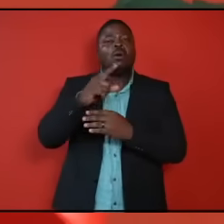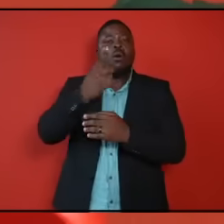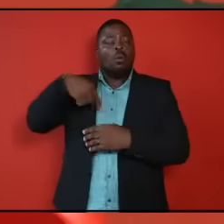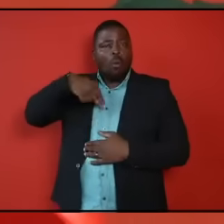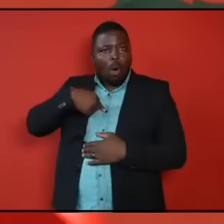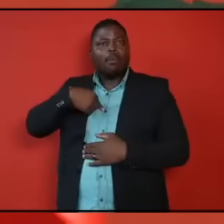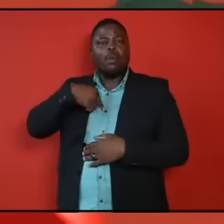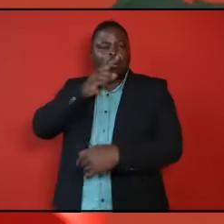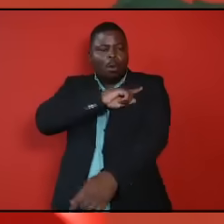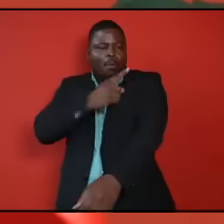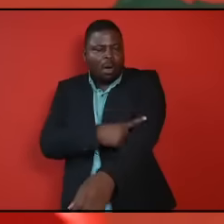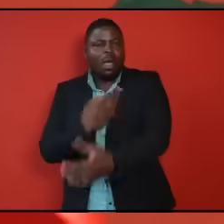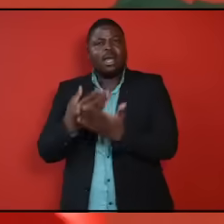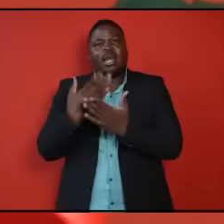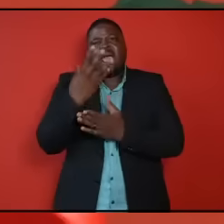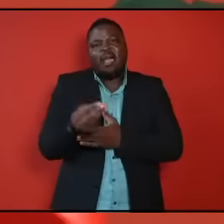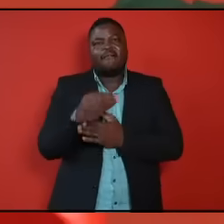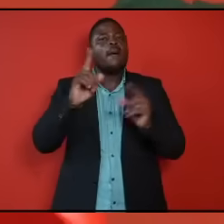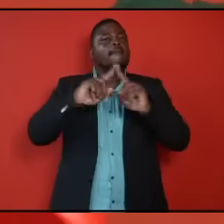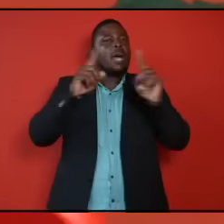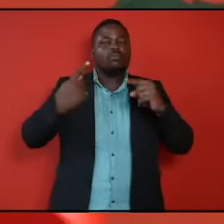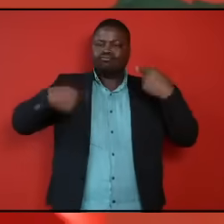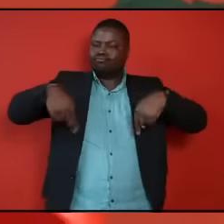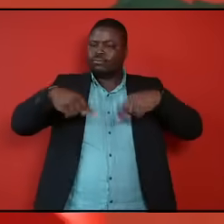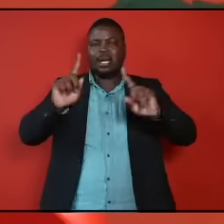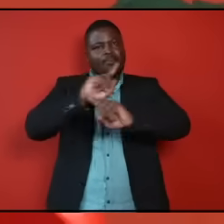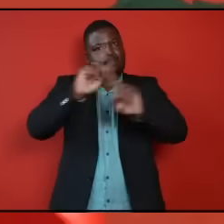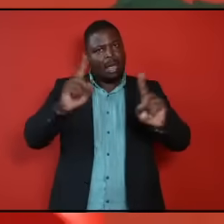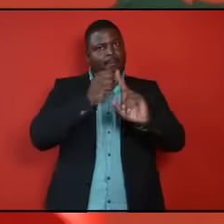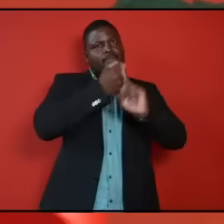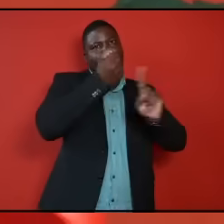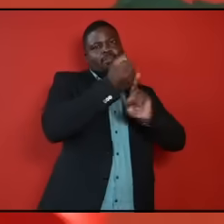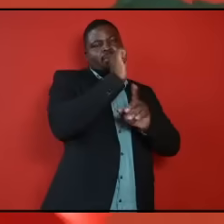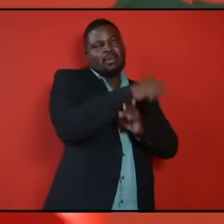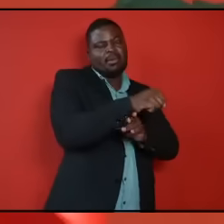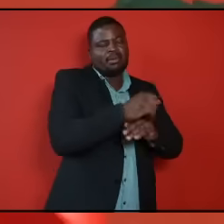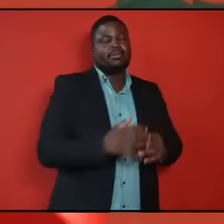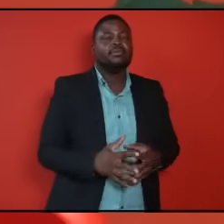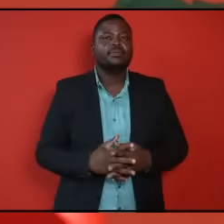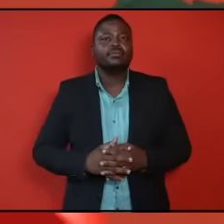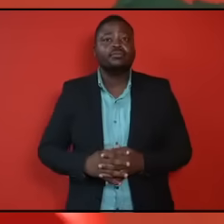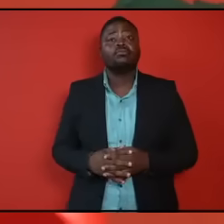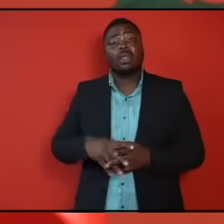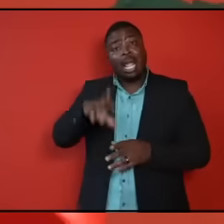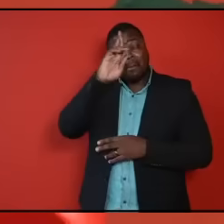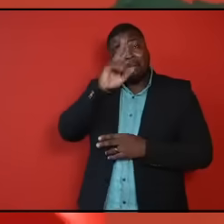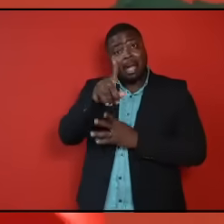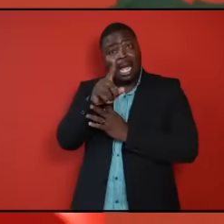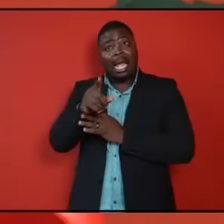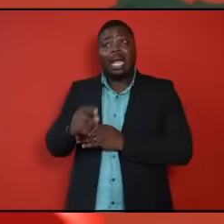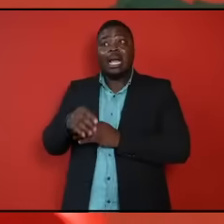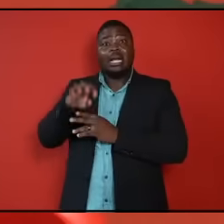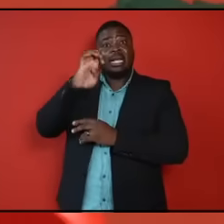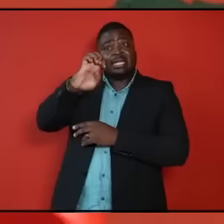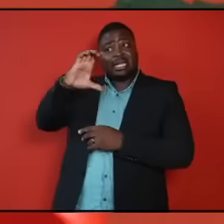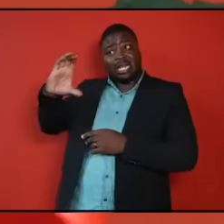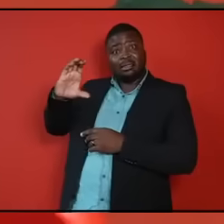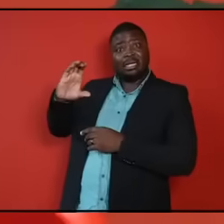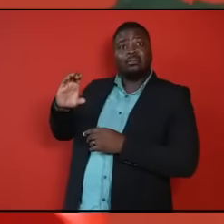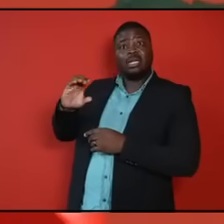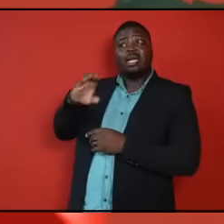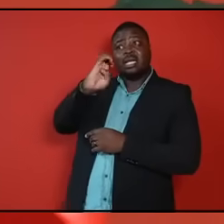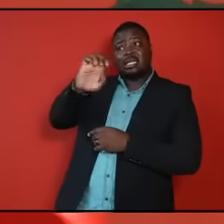intimidation, selective prosecution, or state-sponsored harassment. The protests, which were echoed in